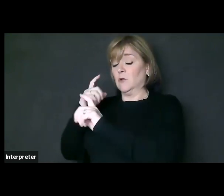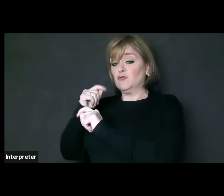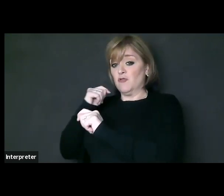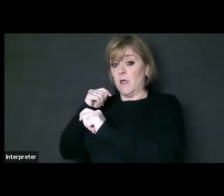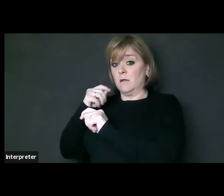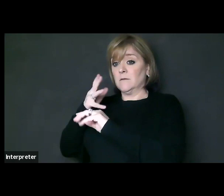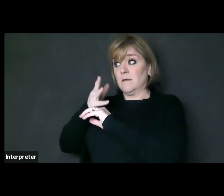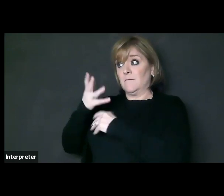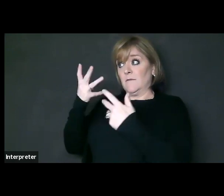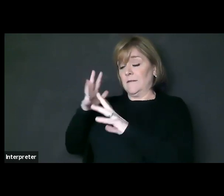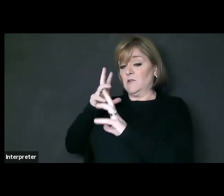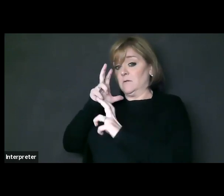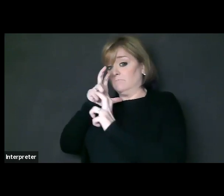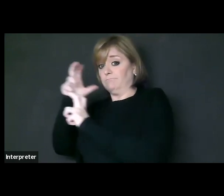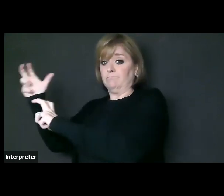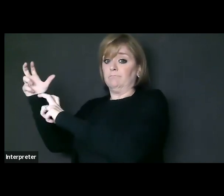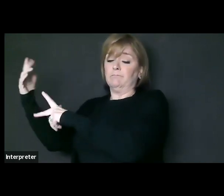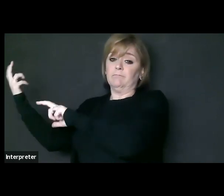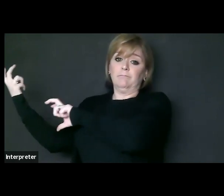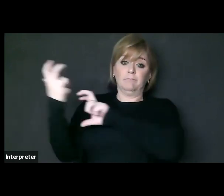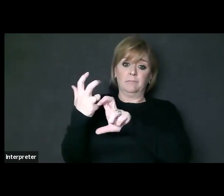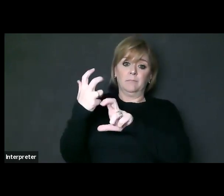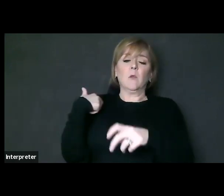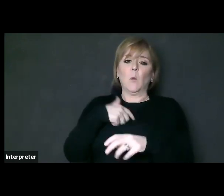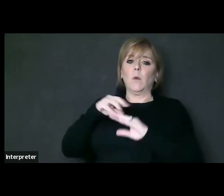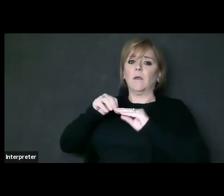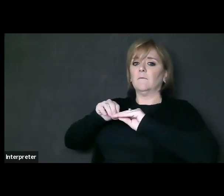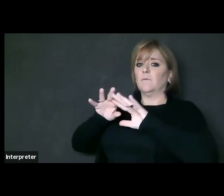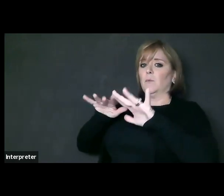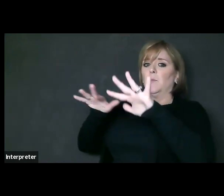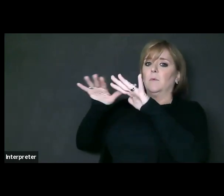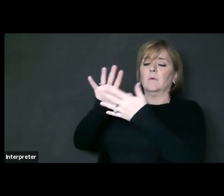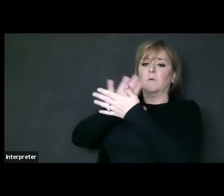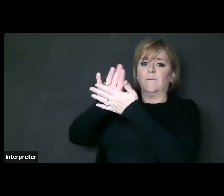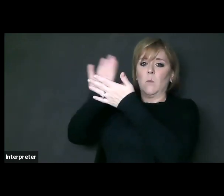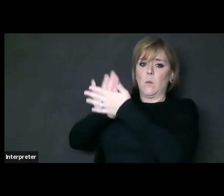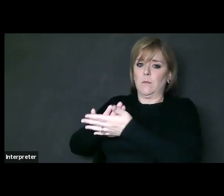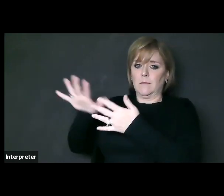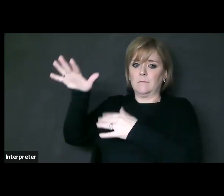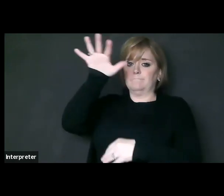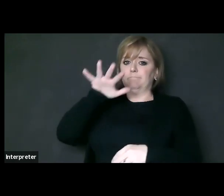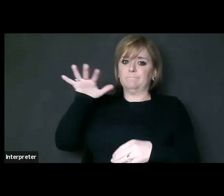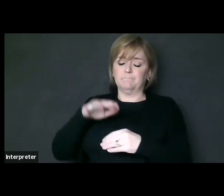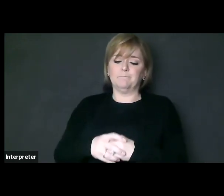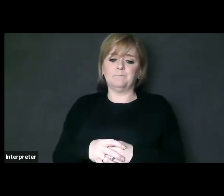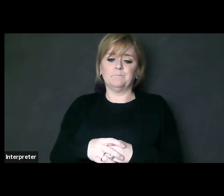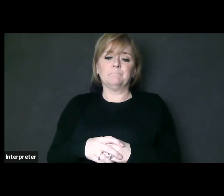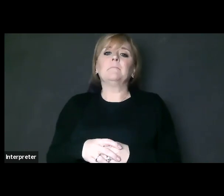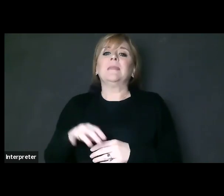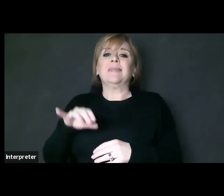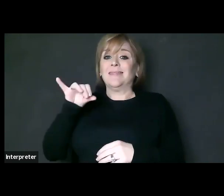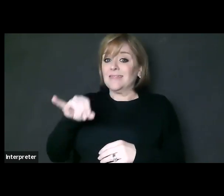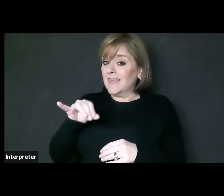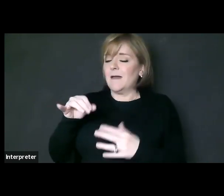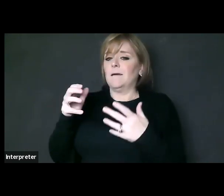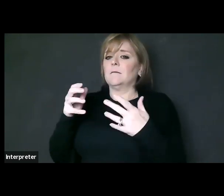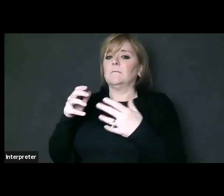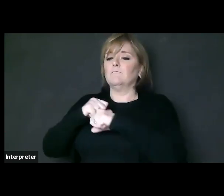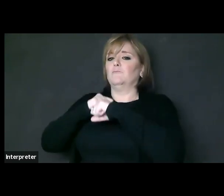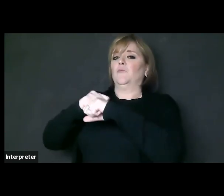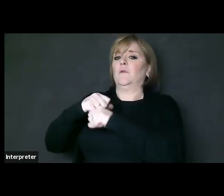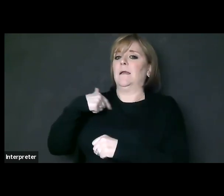call, especially one that we think we may have been in contact with someone infected. And that keeps us from bringing it back to the